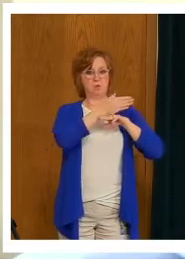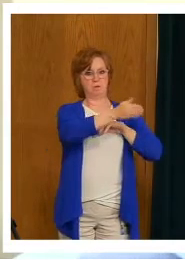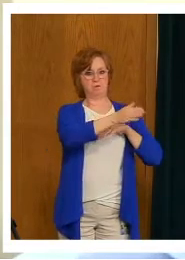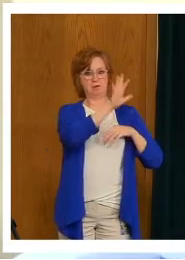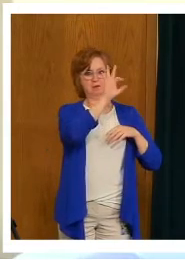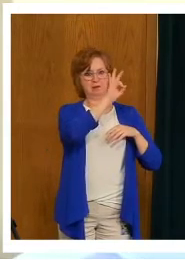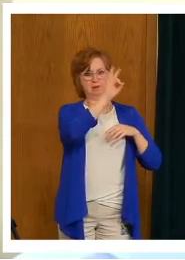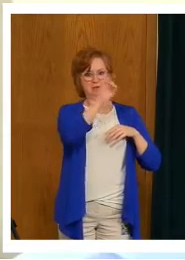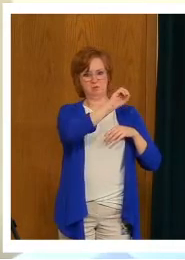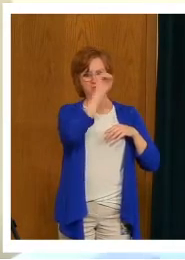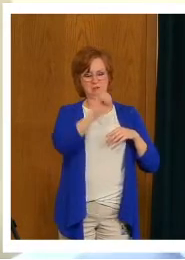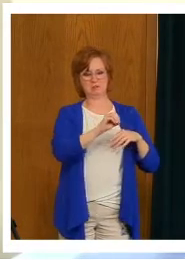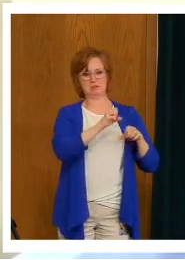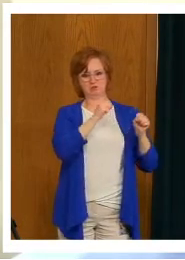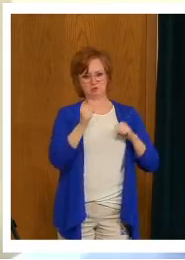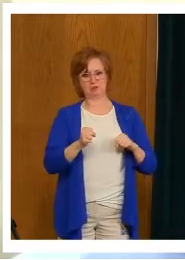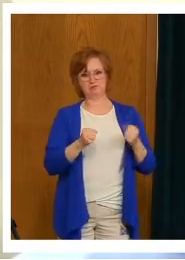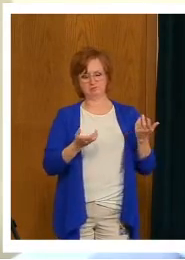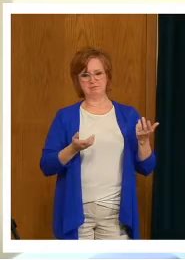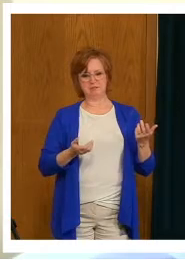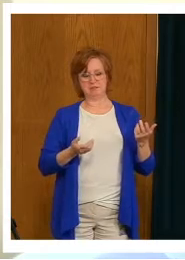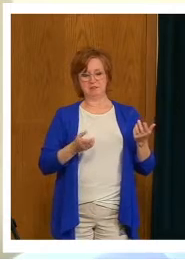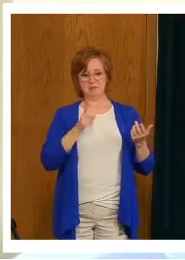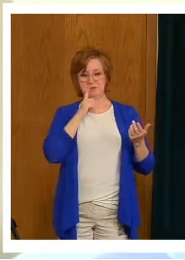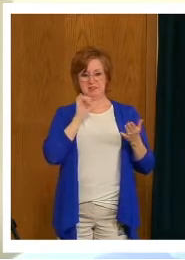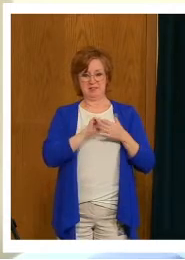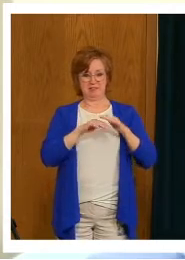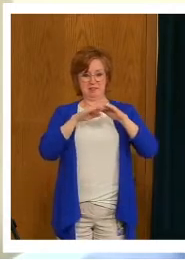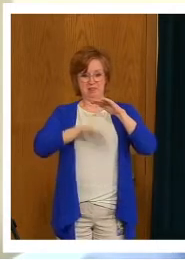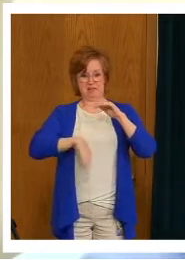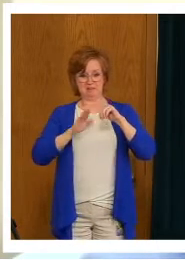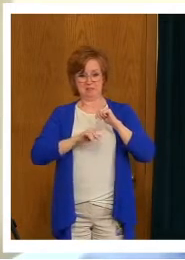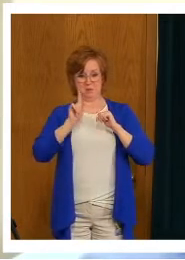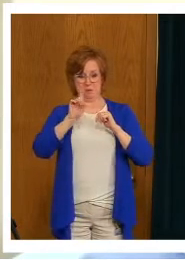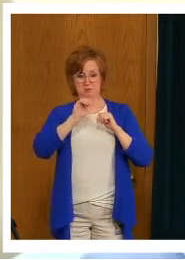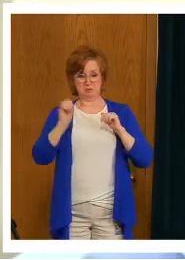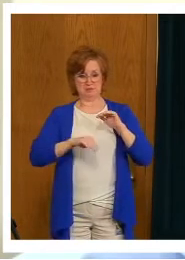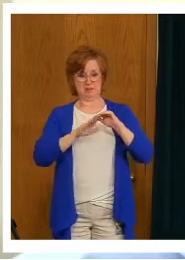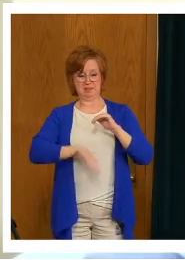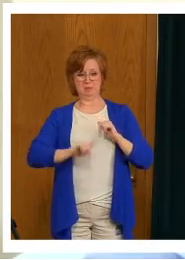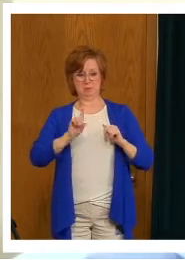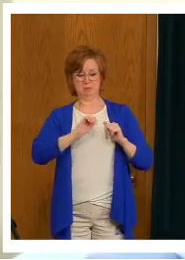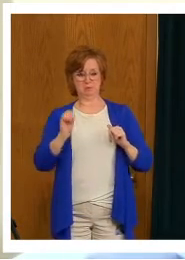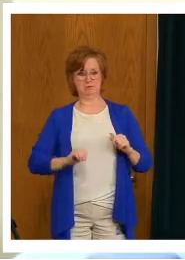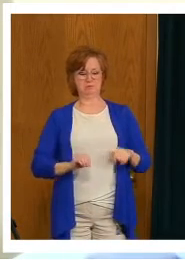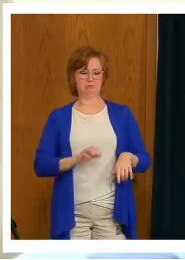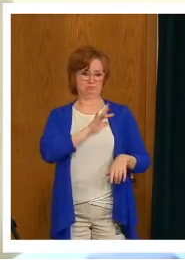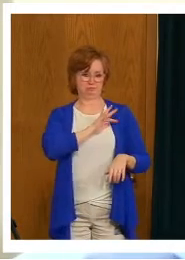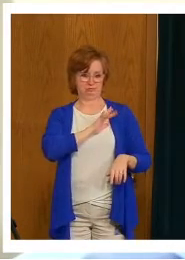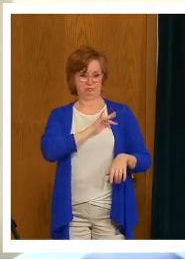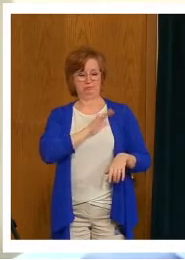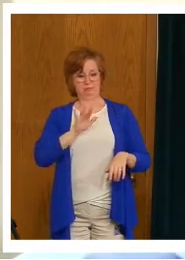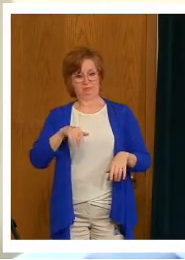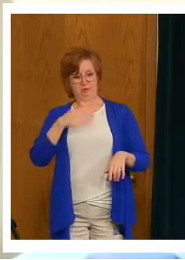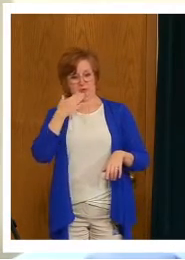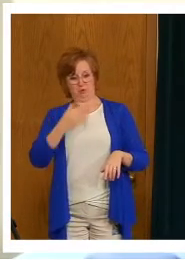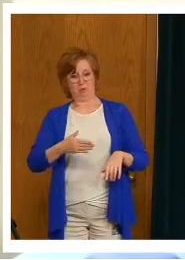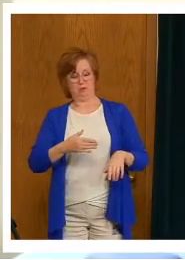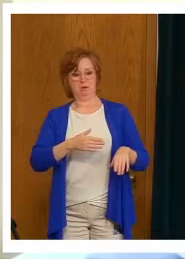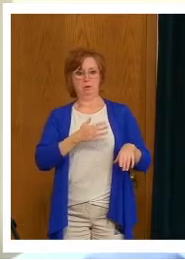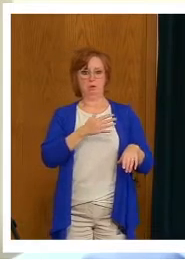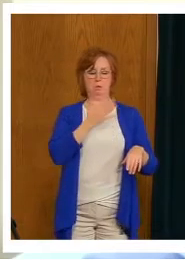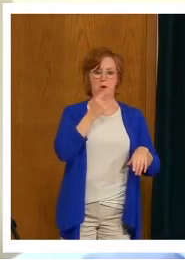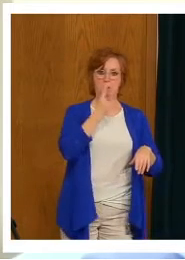So I think this is quite remarkable, actually, that with just one dose, the vaccine is protecting us so well. And